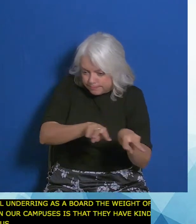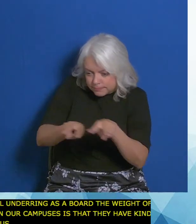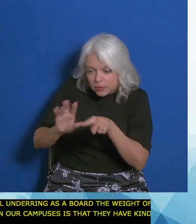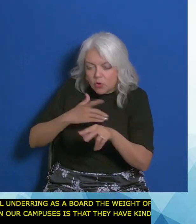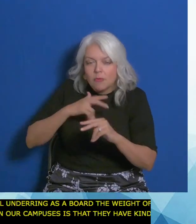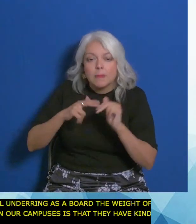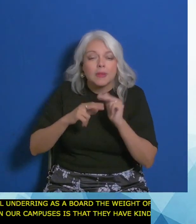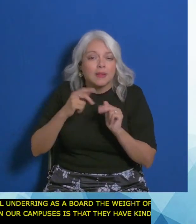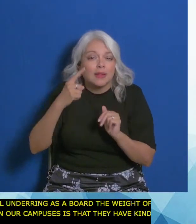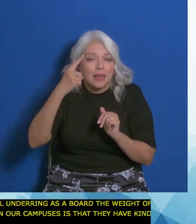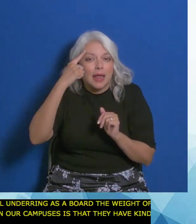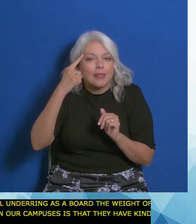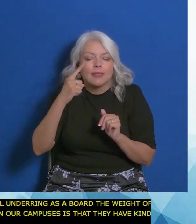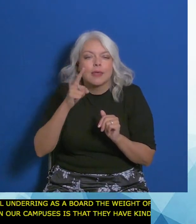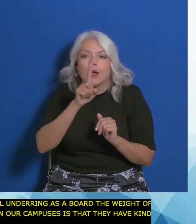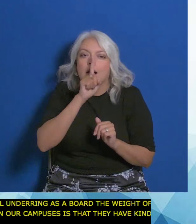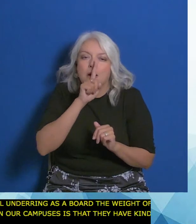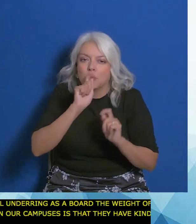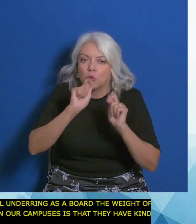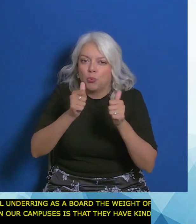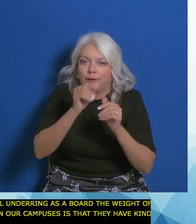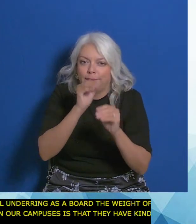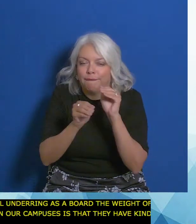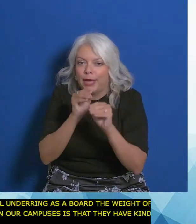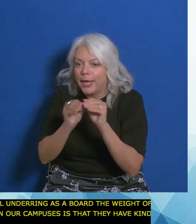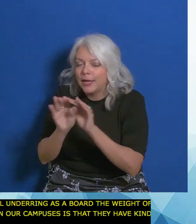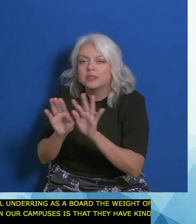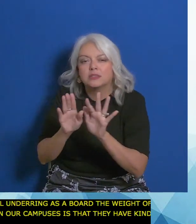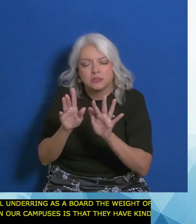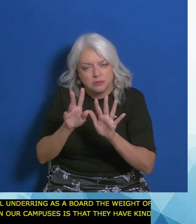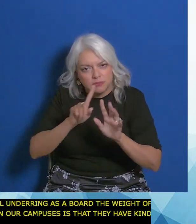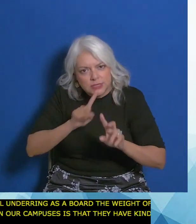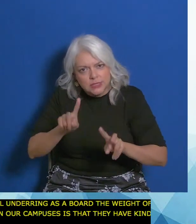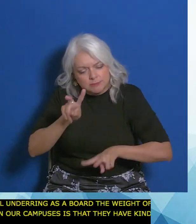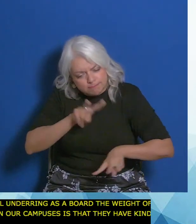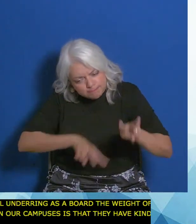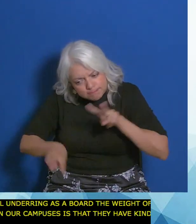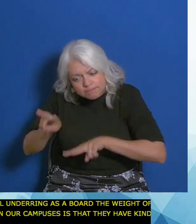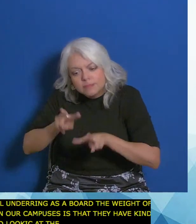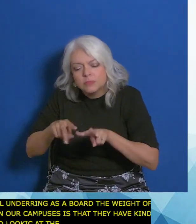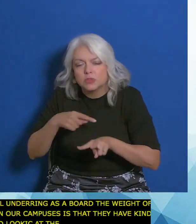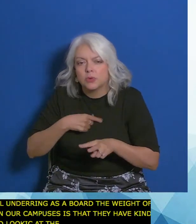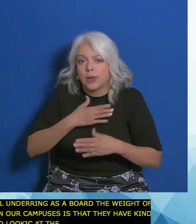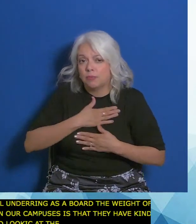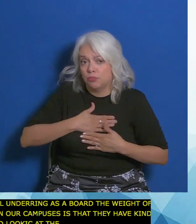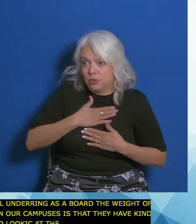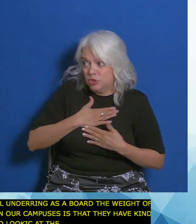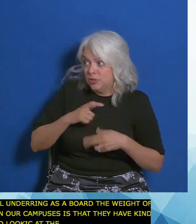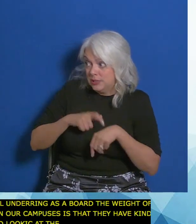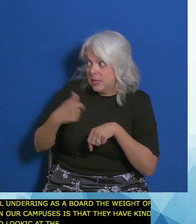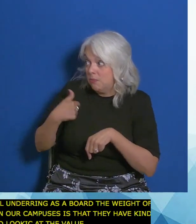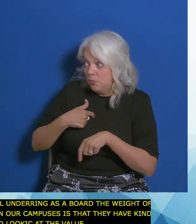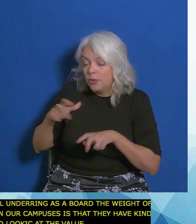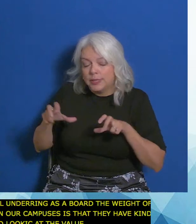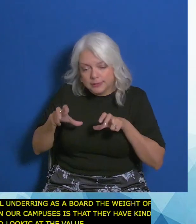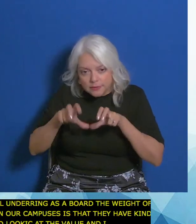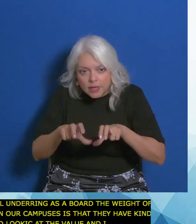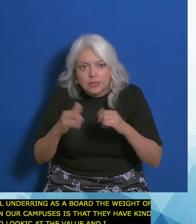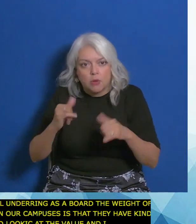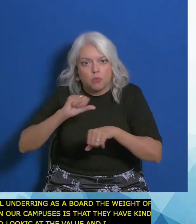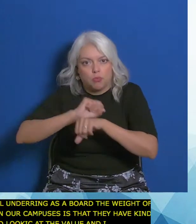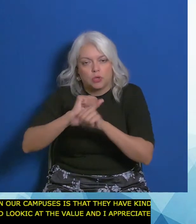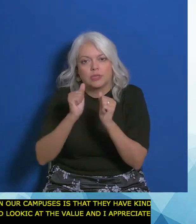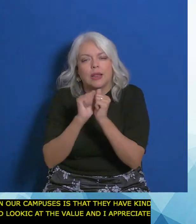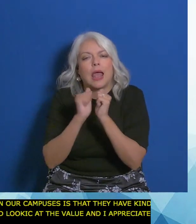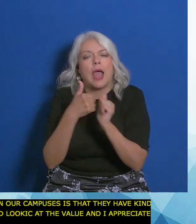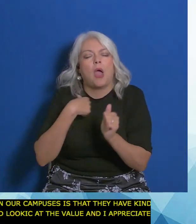in not looking for quick fixes. So I appreciate the time that we're dedicating to work together to figure out how we want